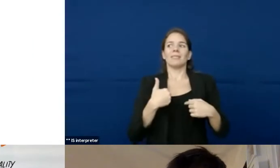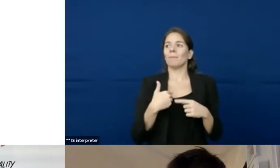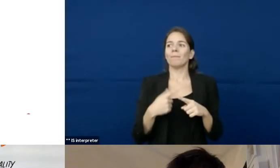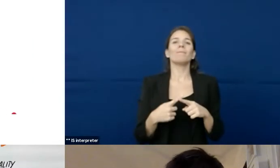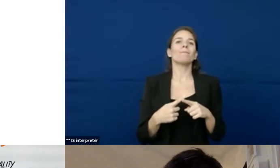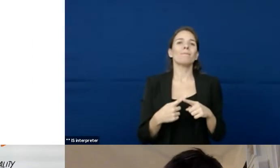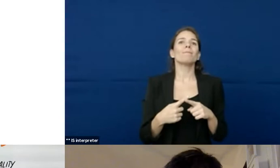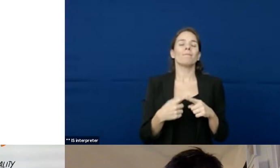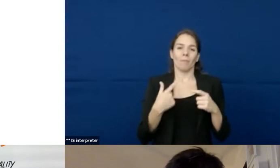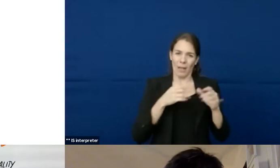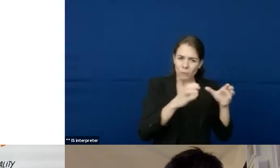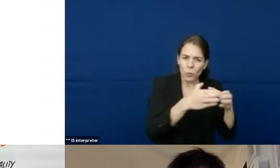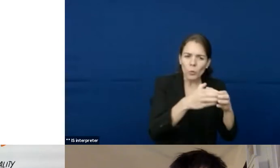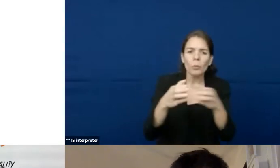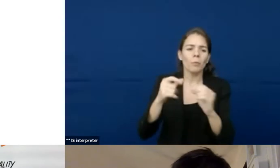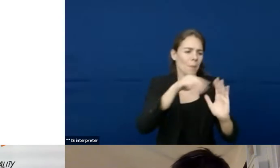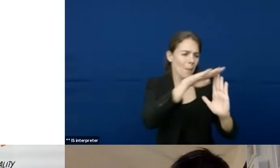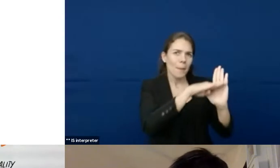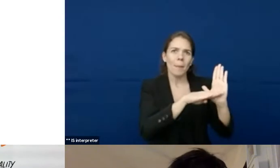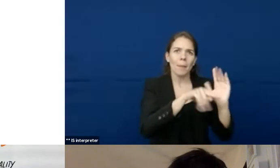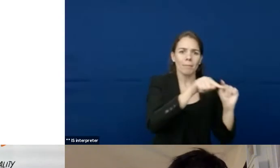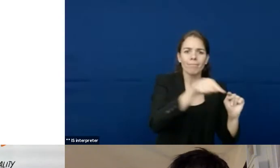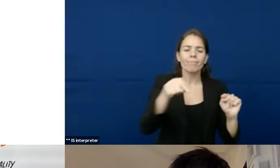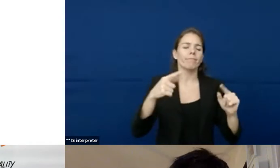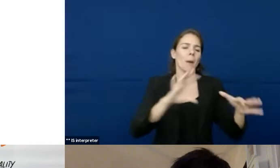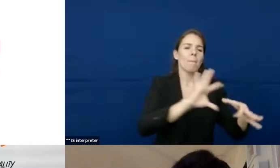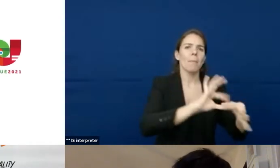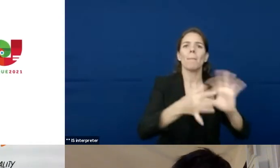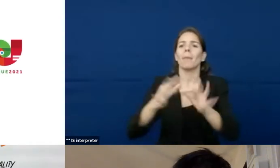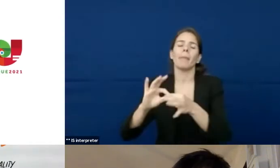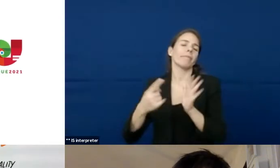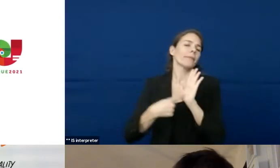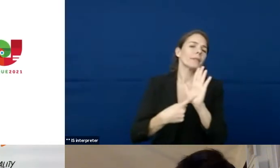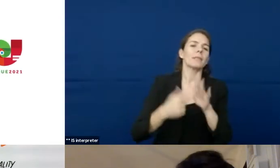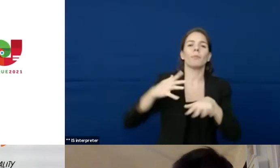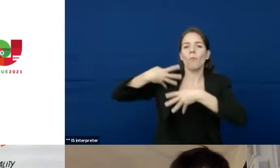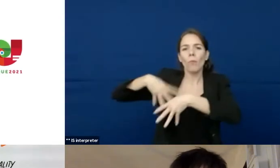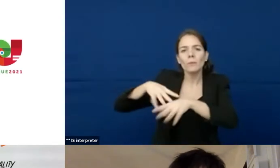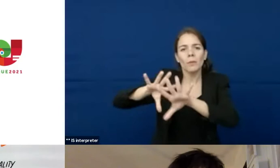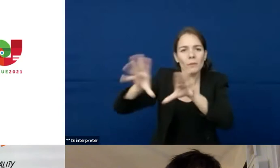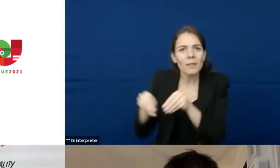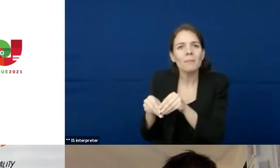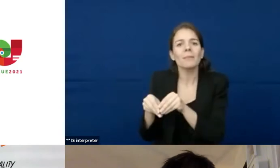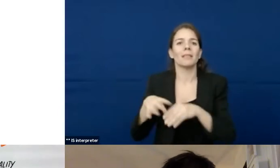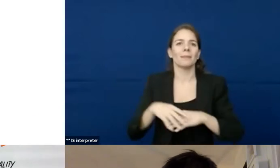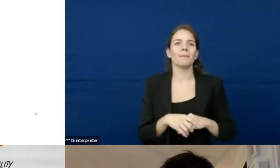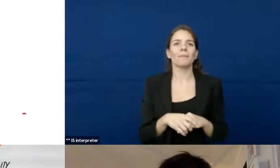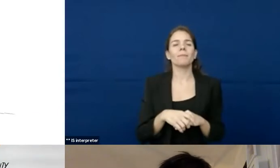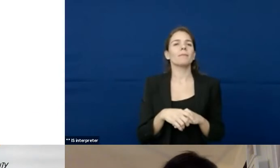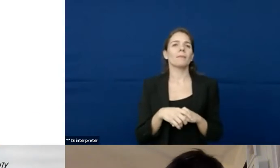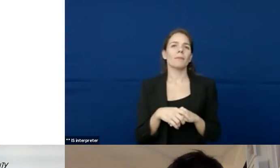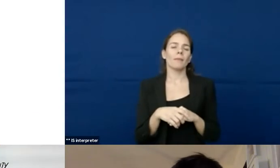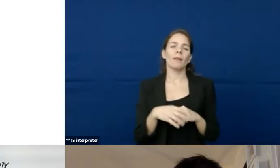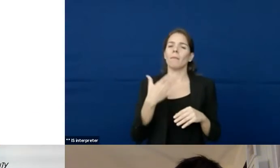need to change the narrative from why and focus really on how. And we have identified some hows, as you would have seen